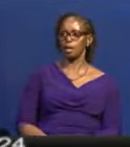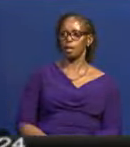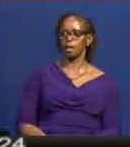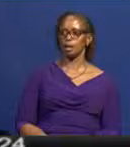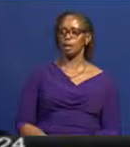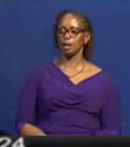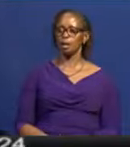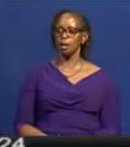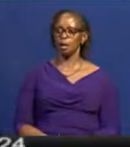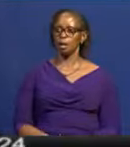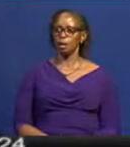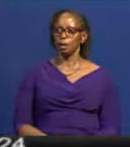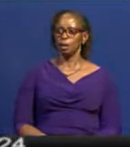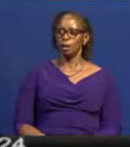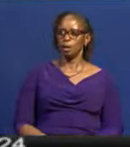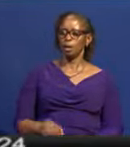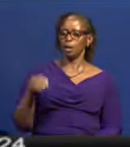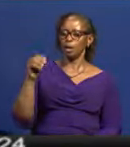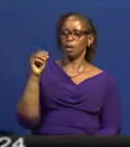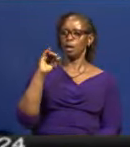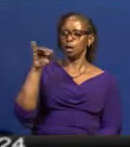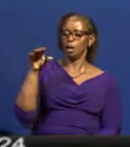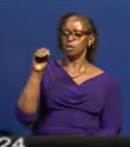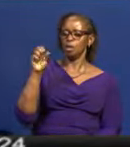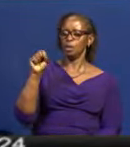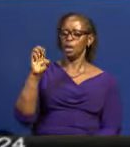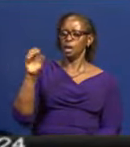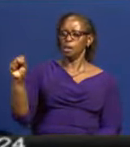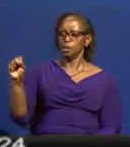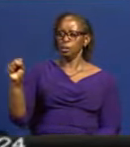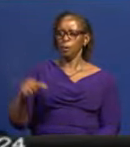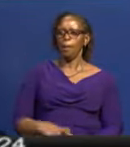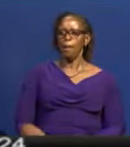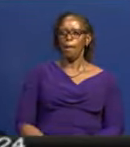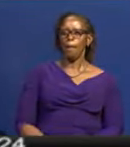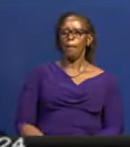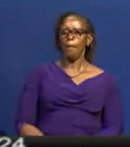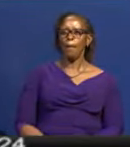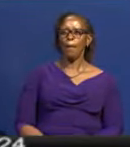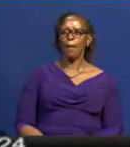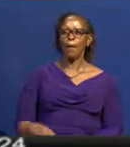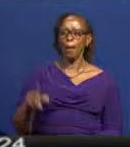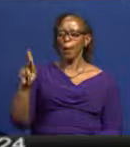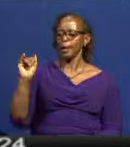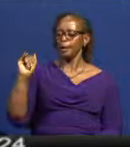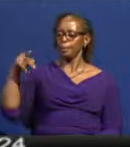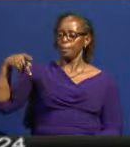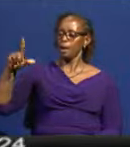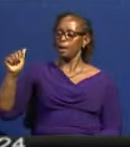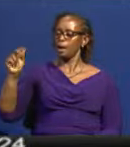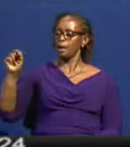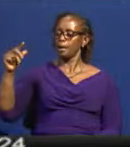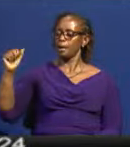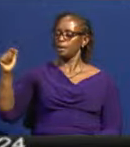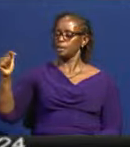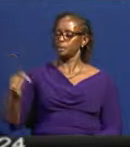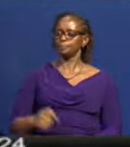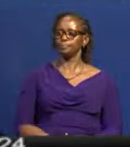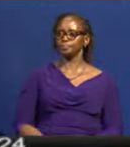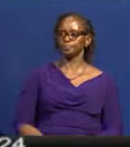Chepkosgei Cynthia, Joseph Kosgei Lelmengit, David Kiplagat,